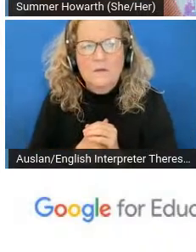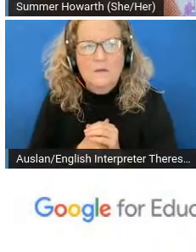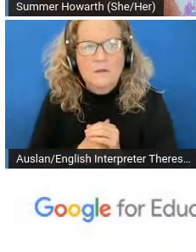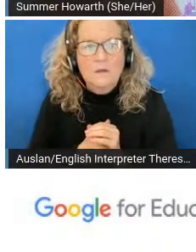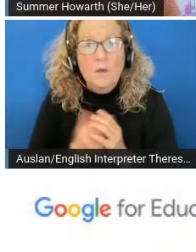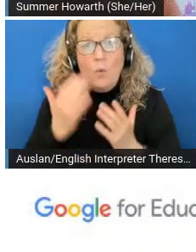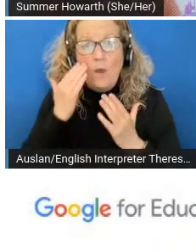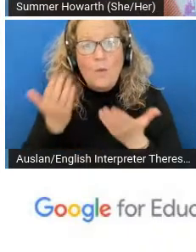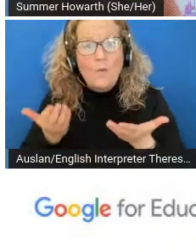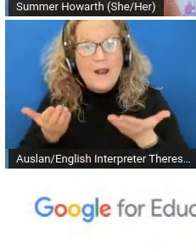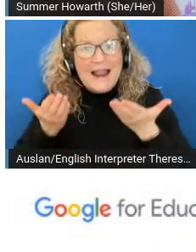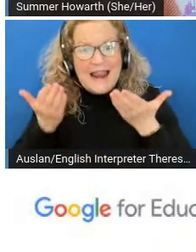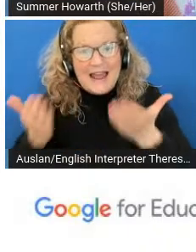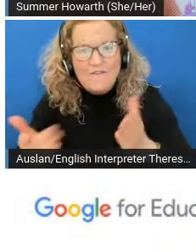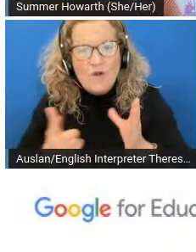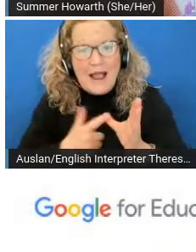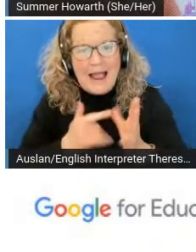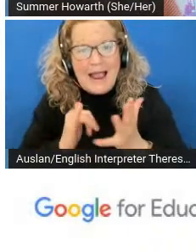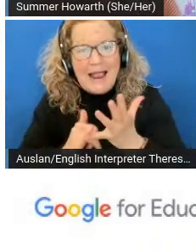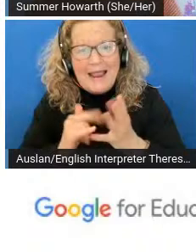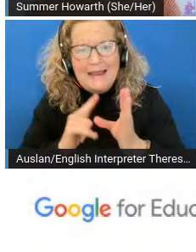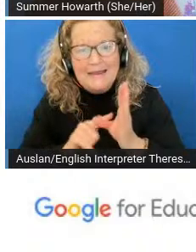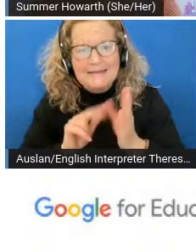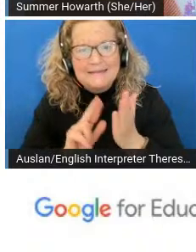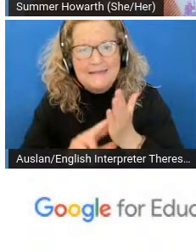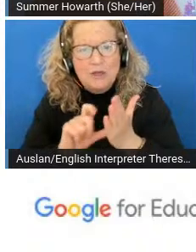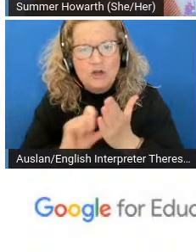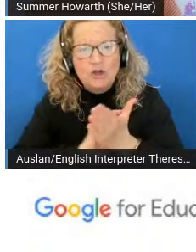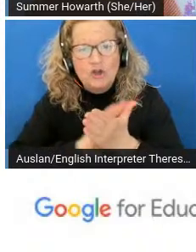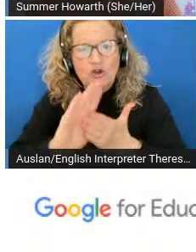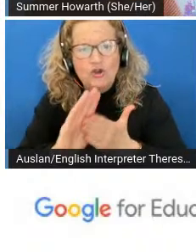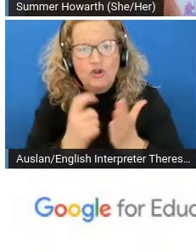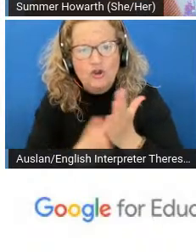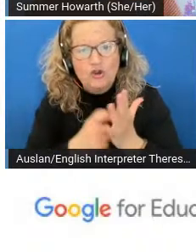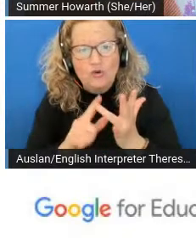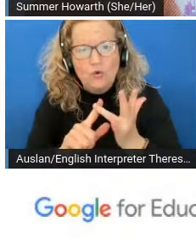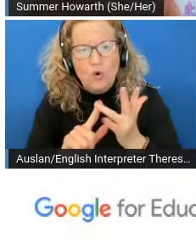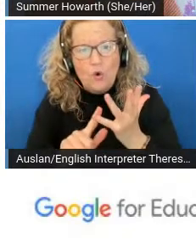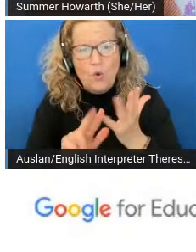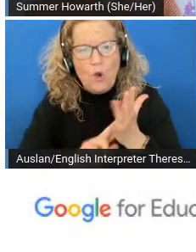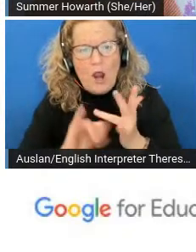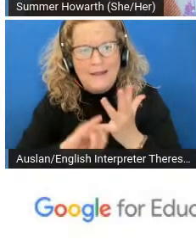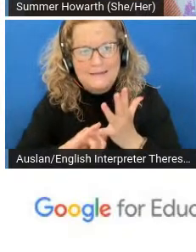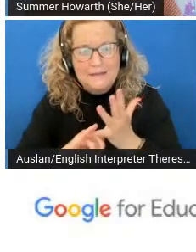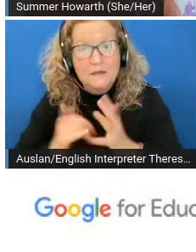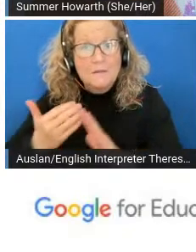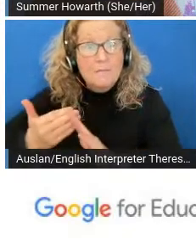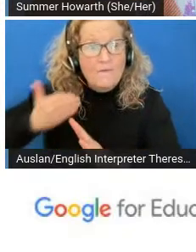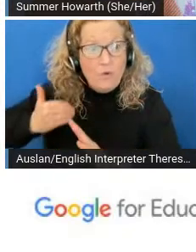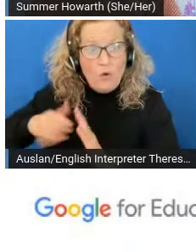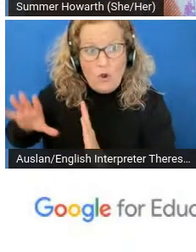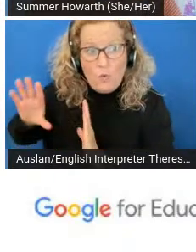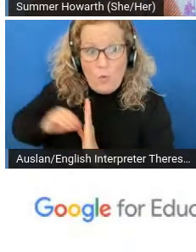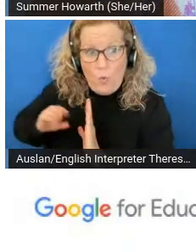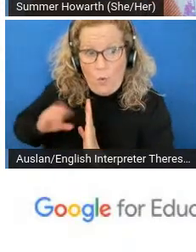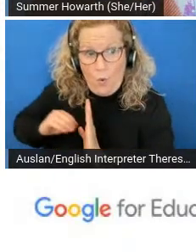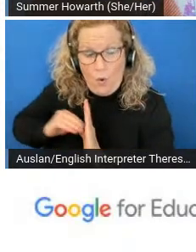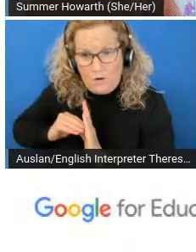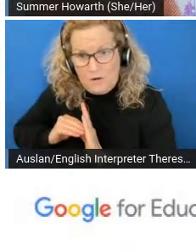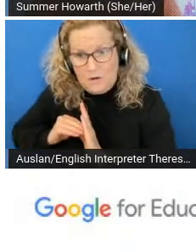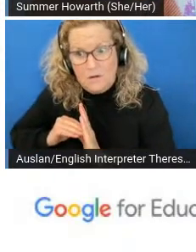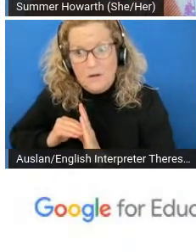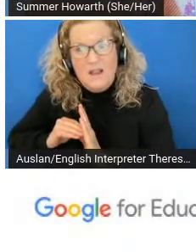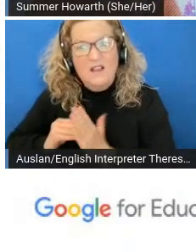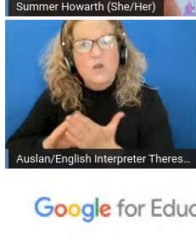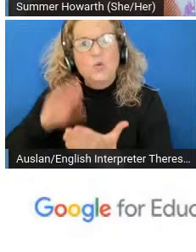for asynchronous explicit teaching, i.e. teaching which is pre-recorded and students maybe want to access that at different